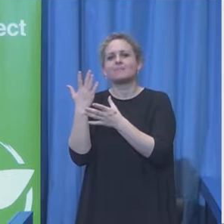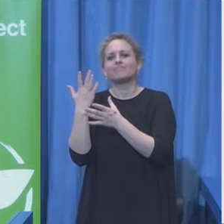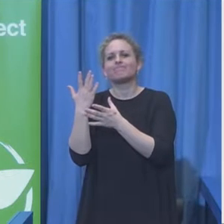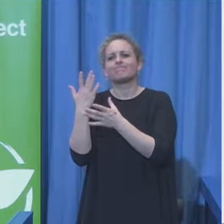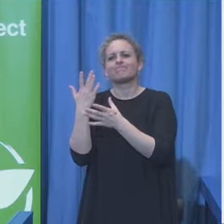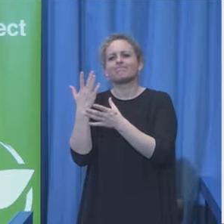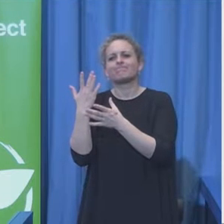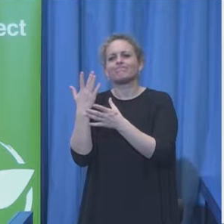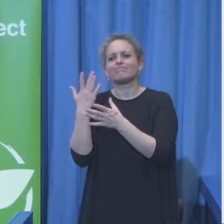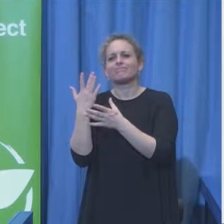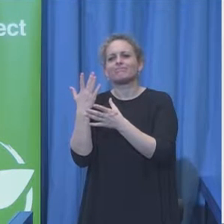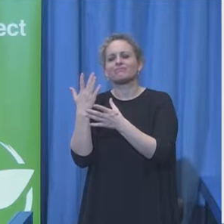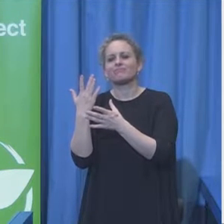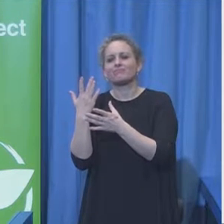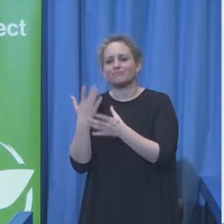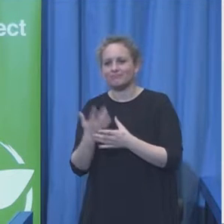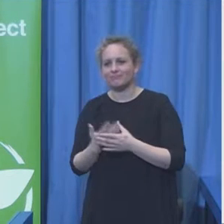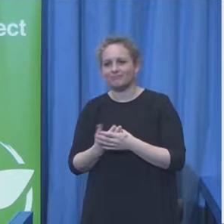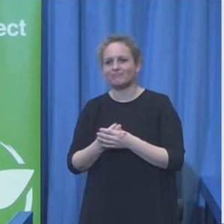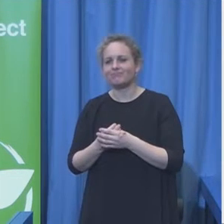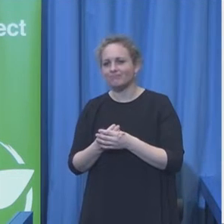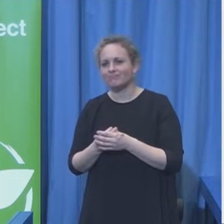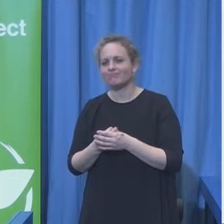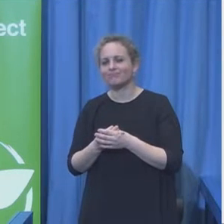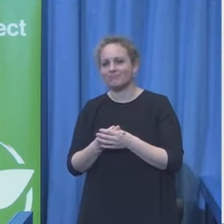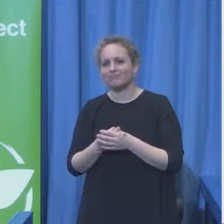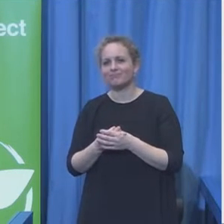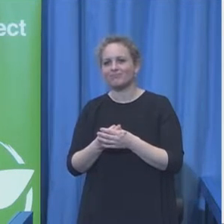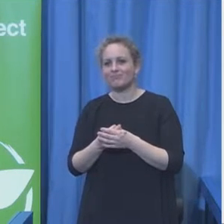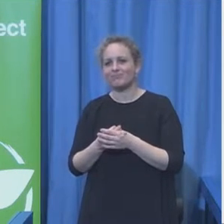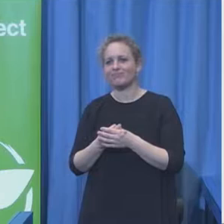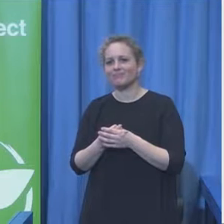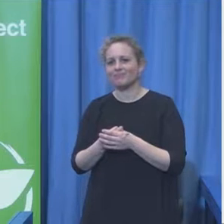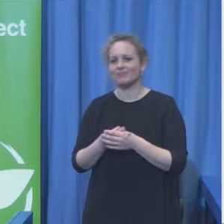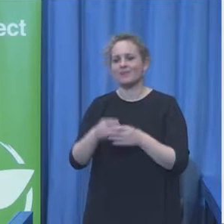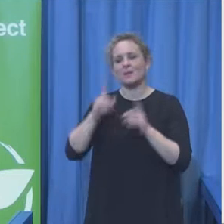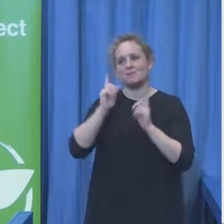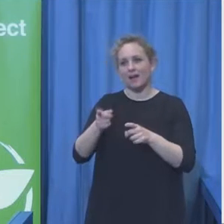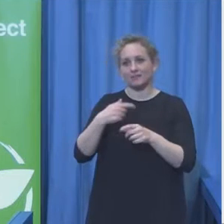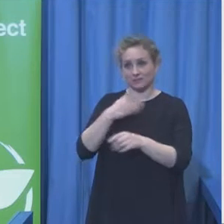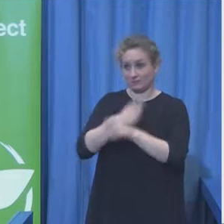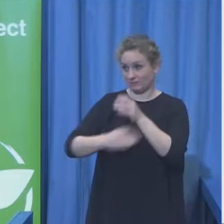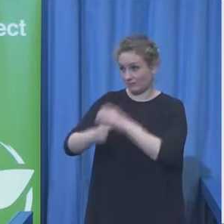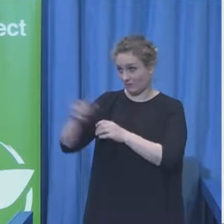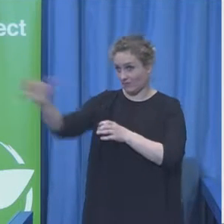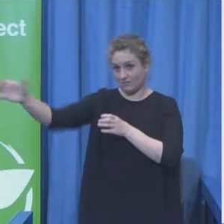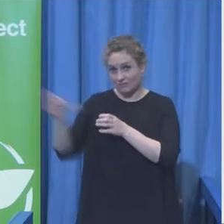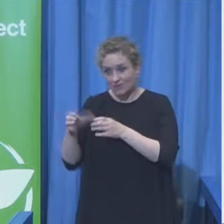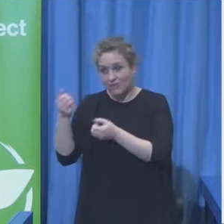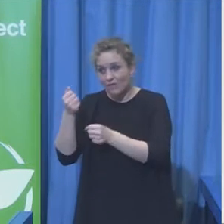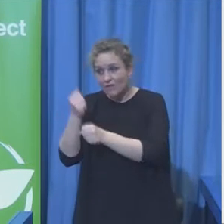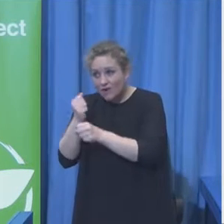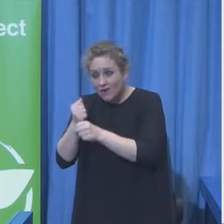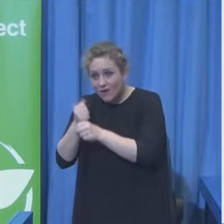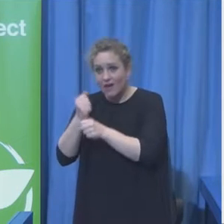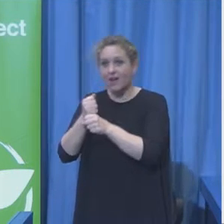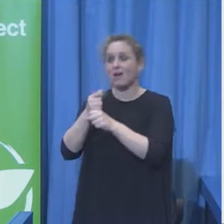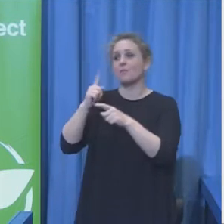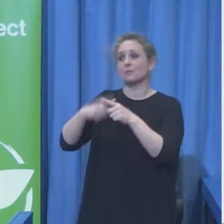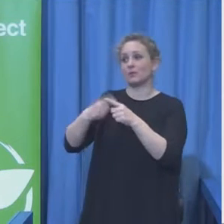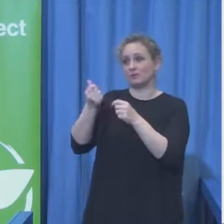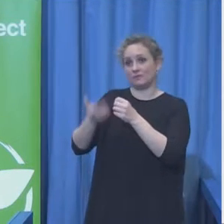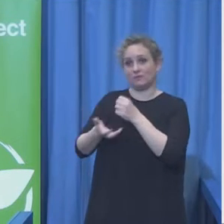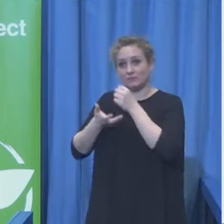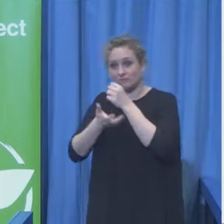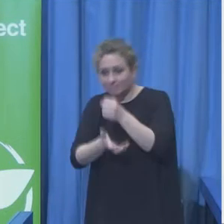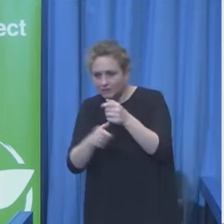fund, which is administered by the Department of Economic and Social Affairs. I would also like to mention the last thing, the